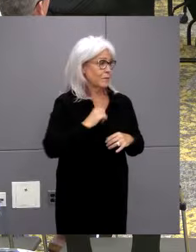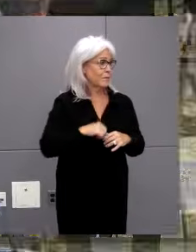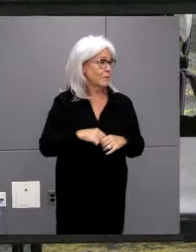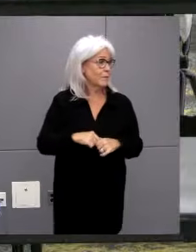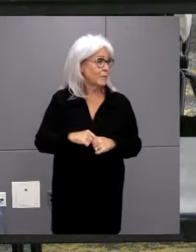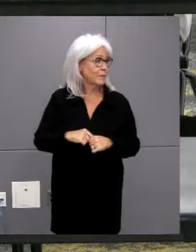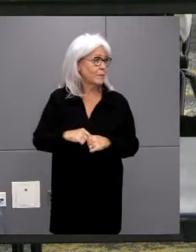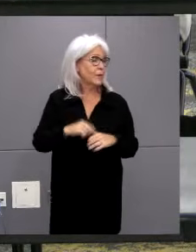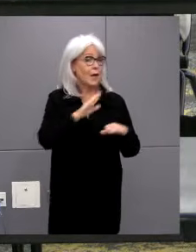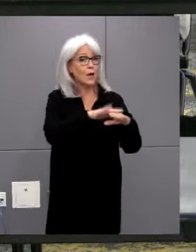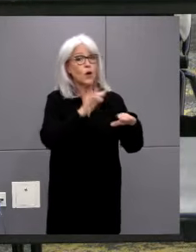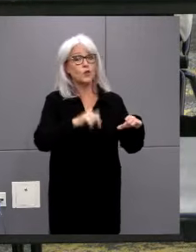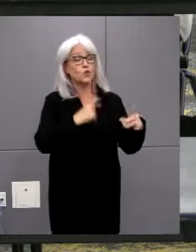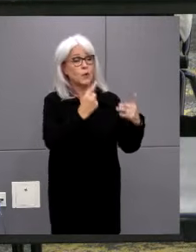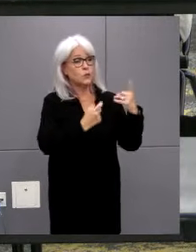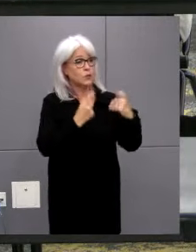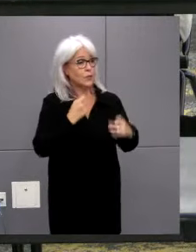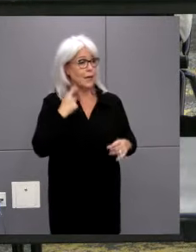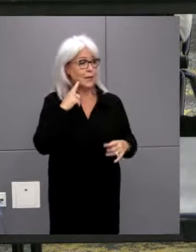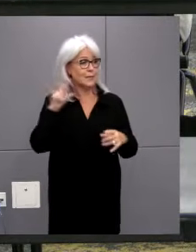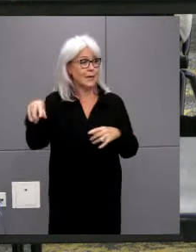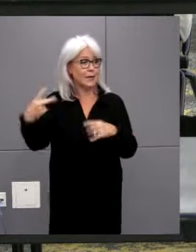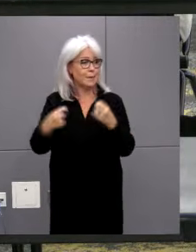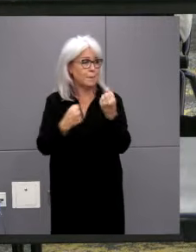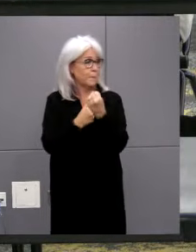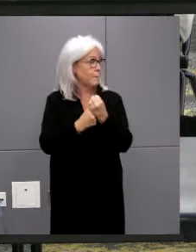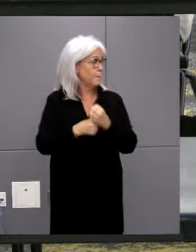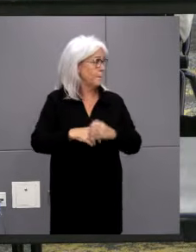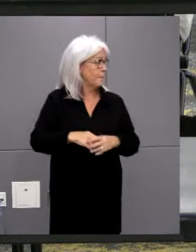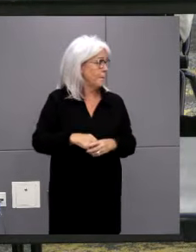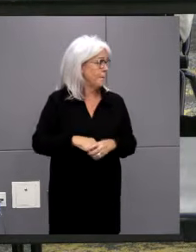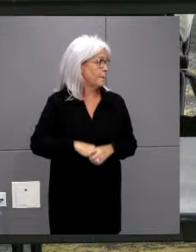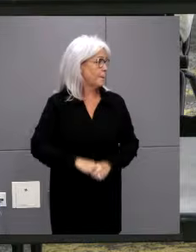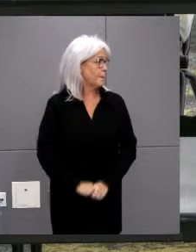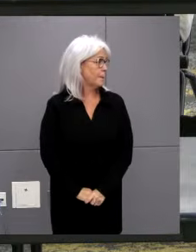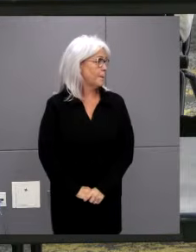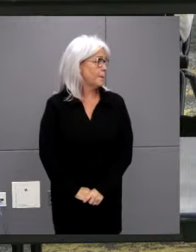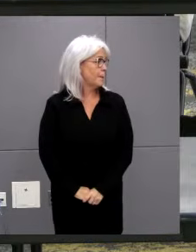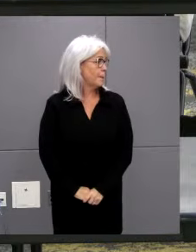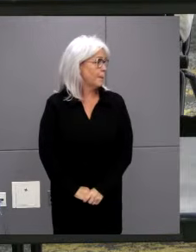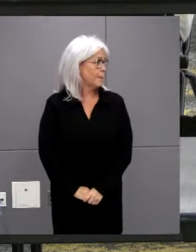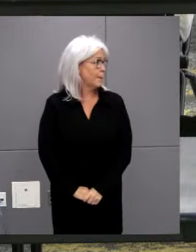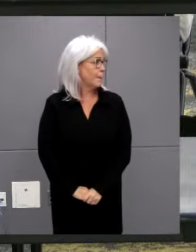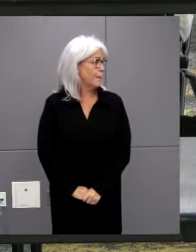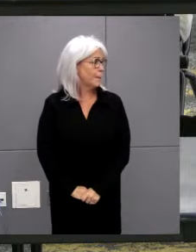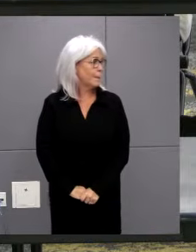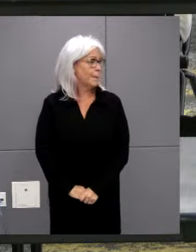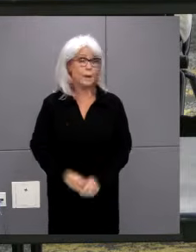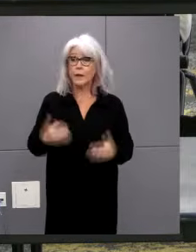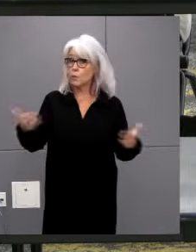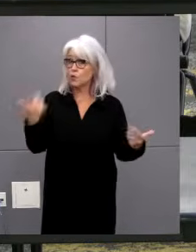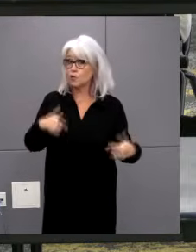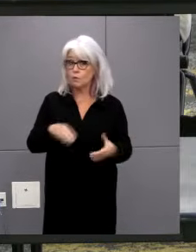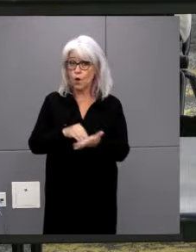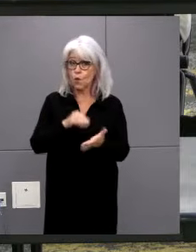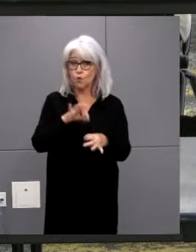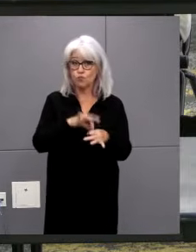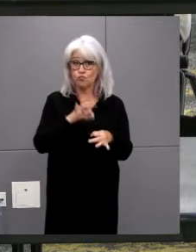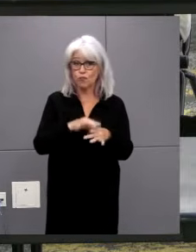I'm gonna second that motion. Yes? I second it. All right. It's not debatable. It's- All